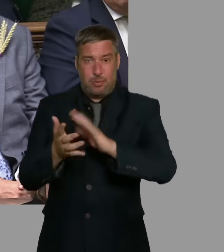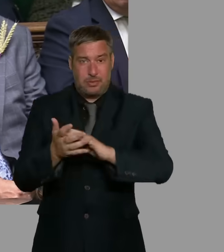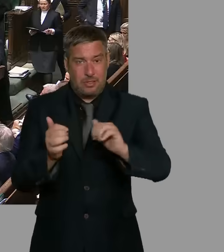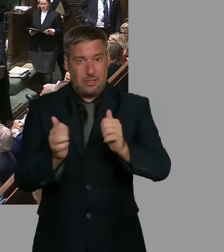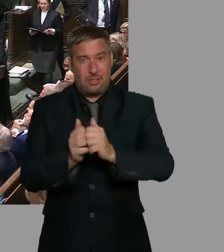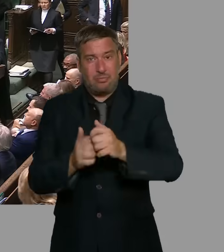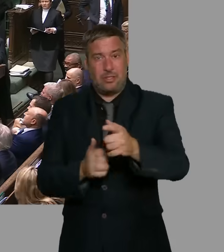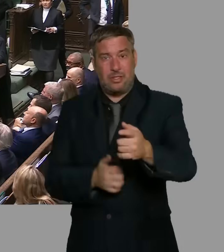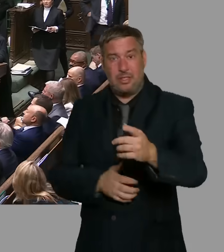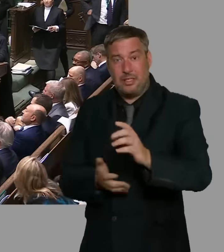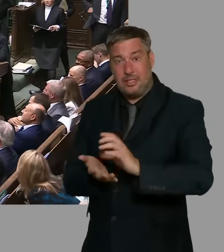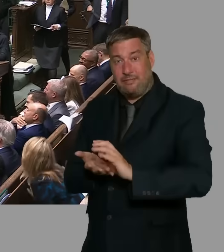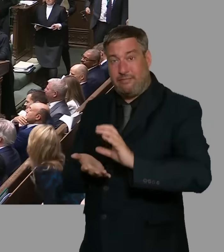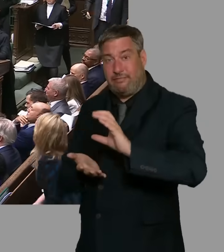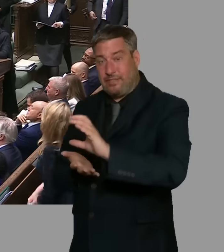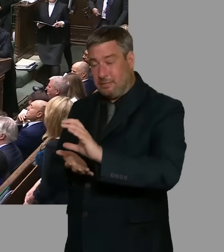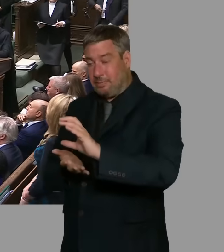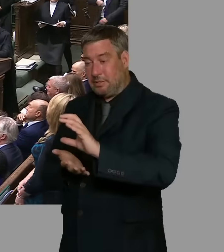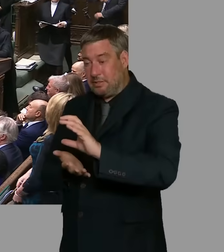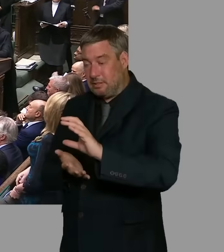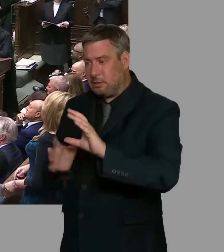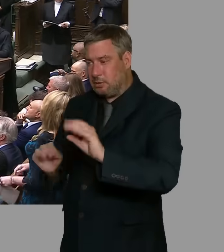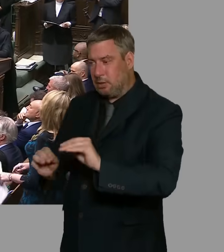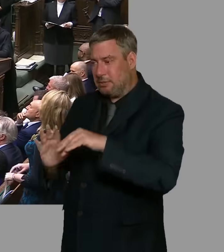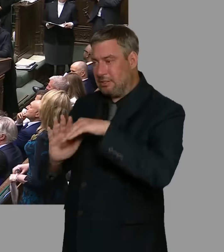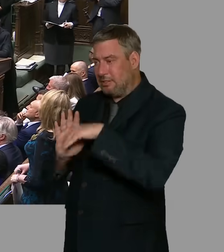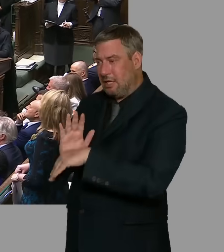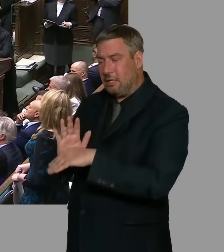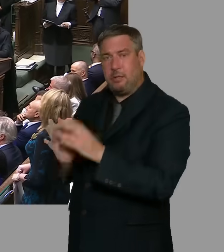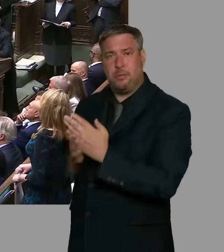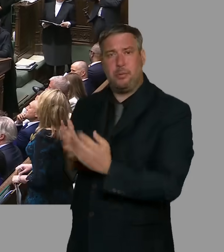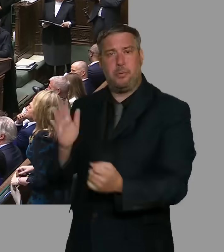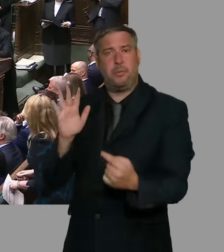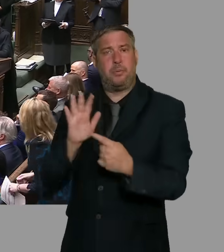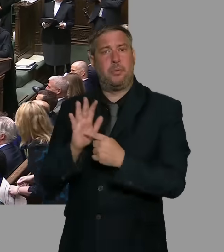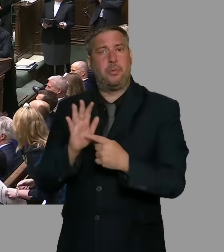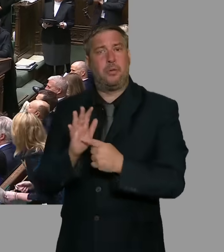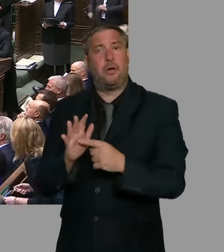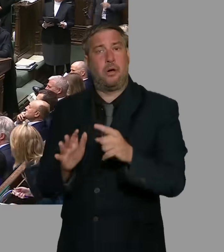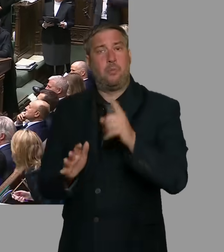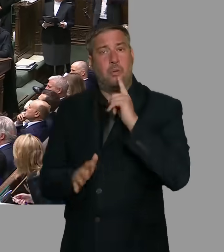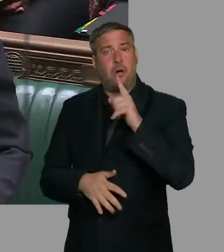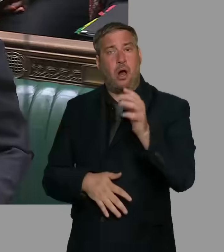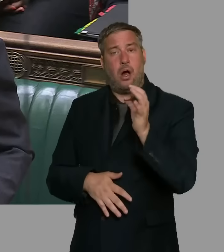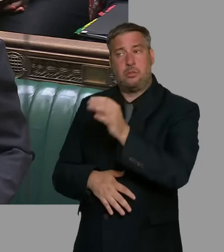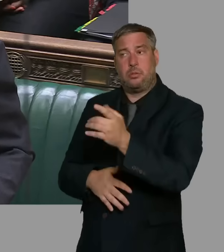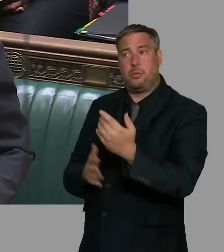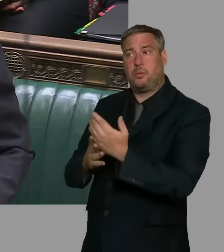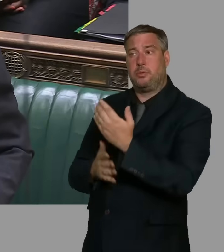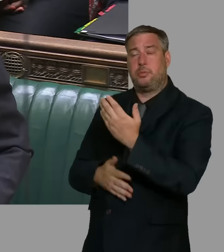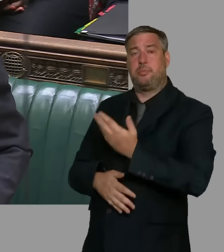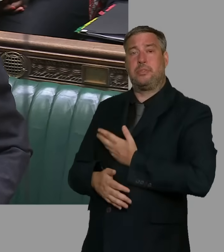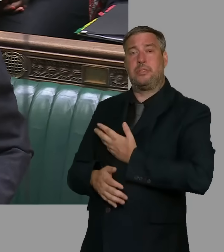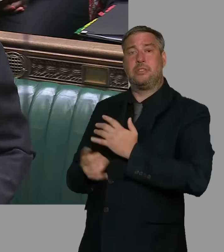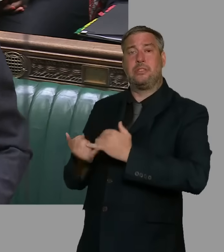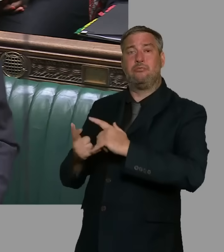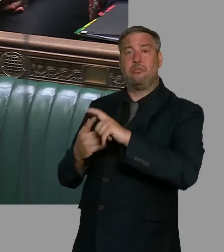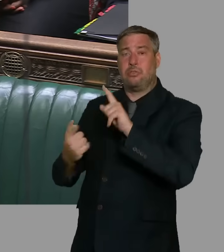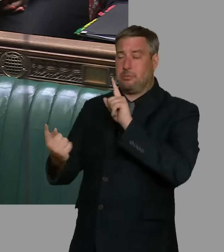funding? Well, I thank her for her question. She's been a tireless campaigner for investment into High